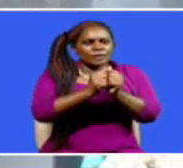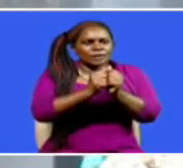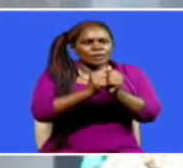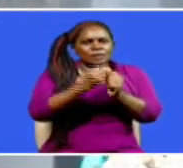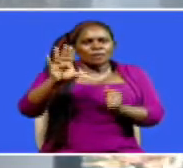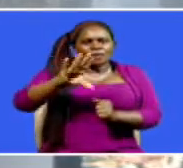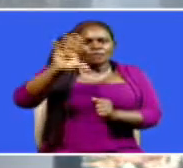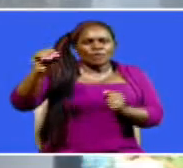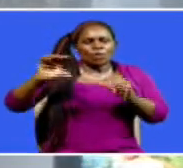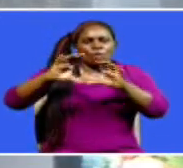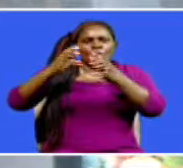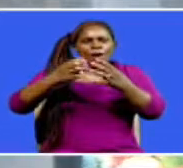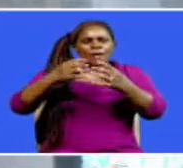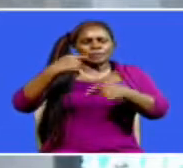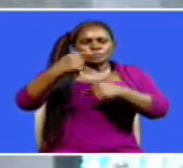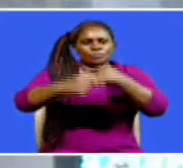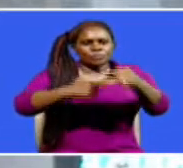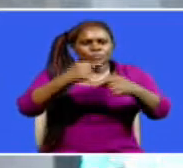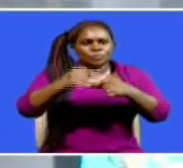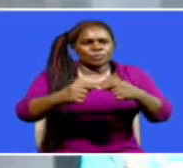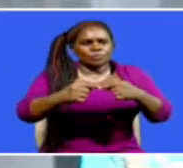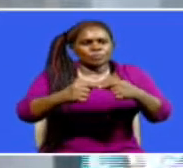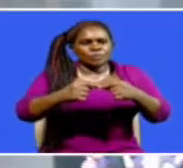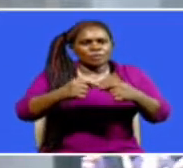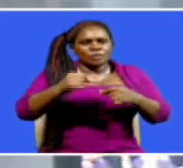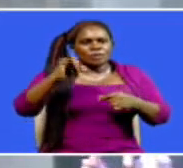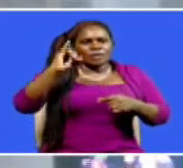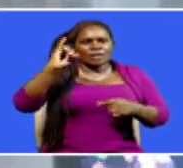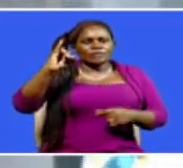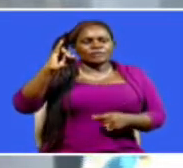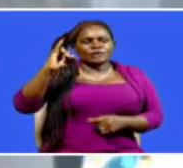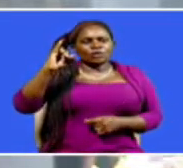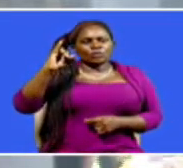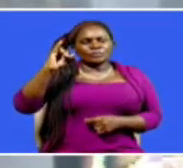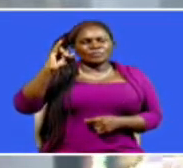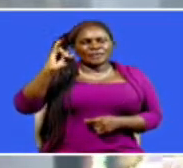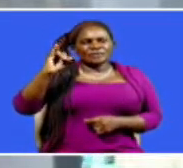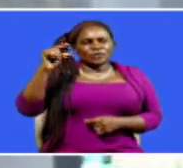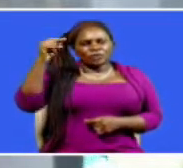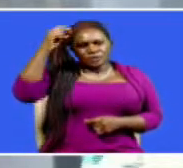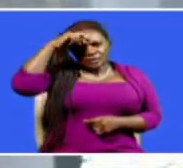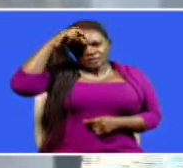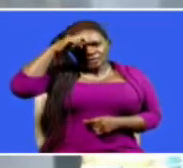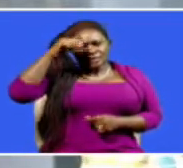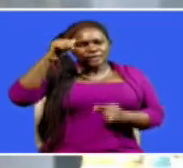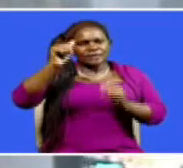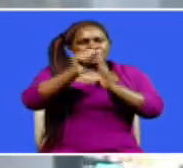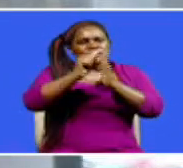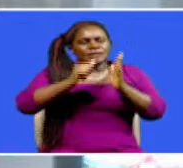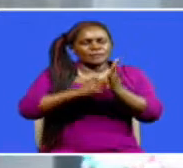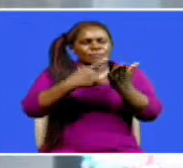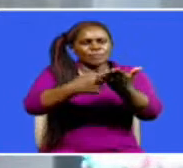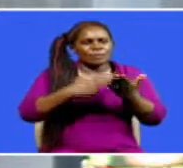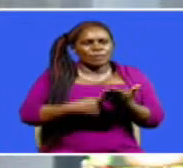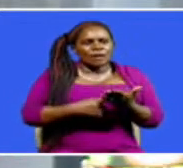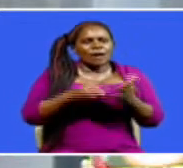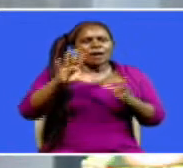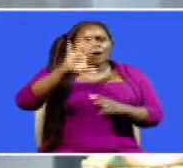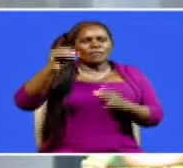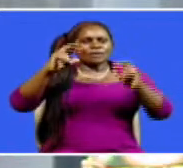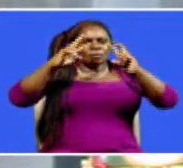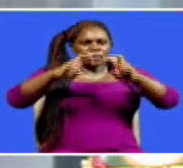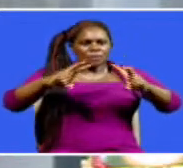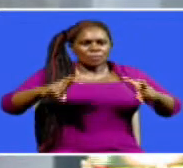continent in the global generative artificial intelligence dialogue. This was a key takeaway from a Microsoft Africa